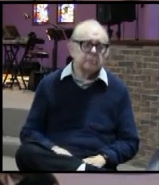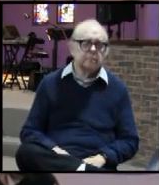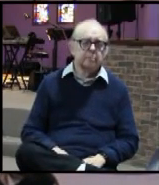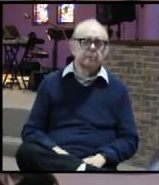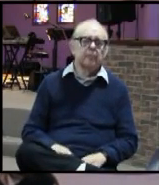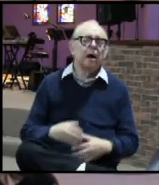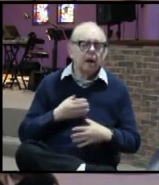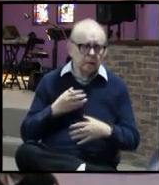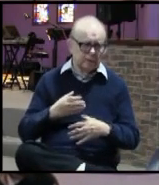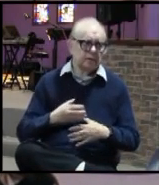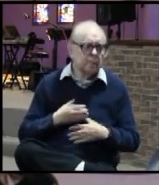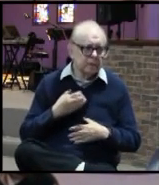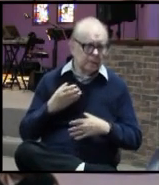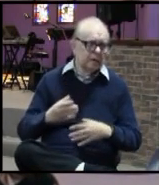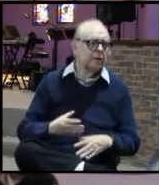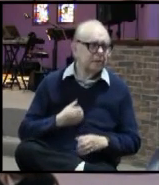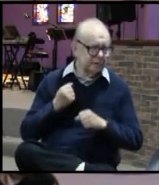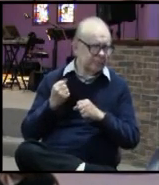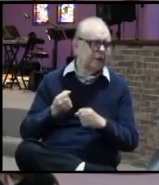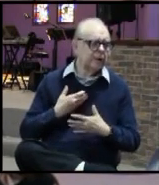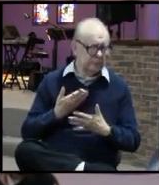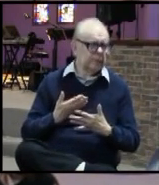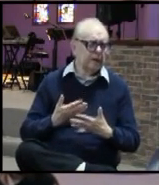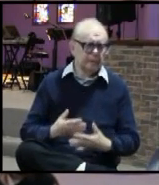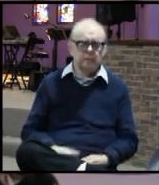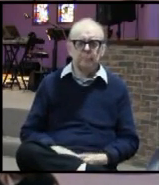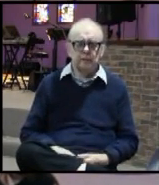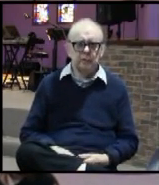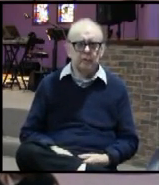They're gasping and saying,